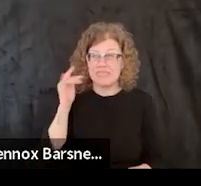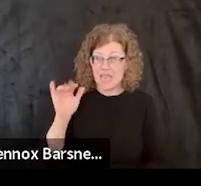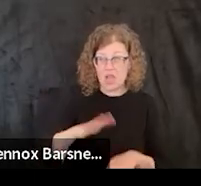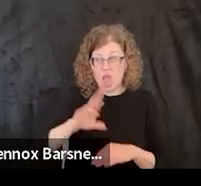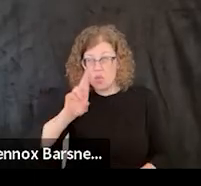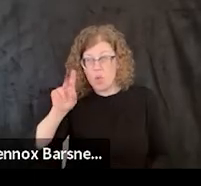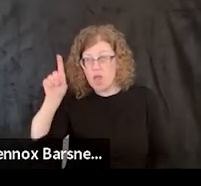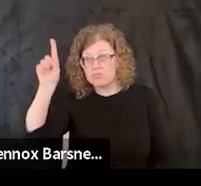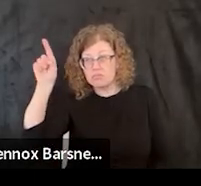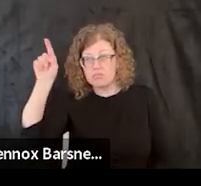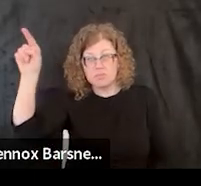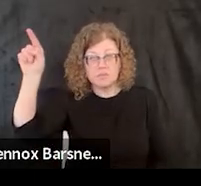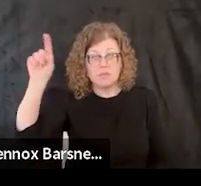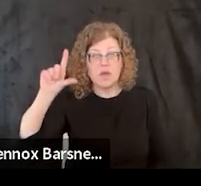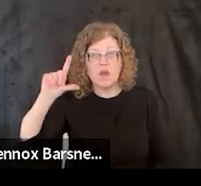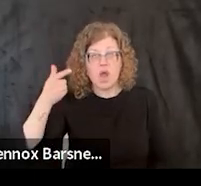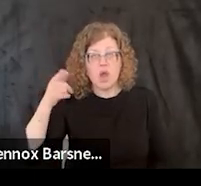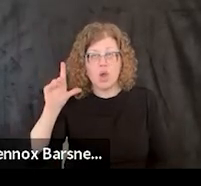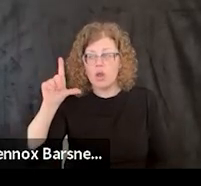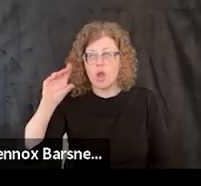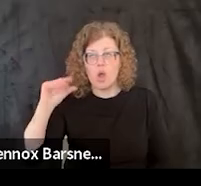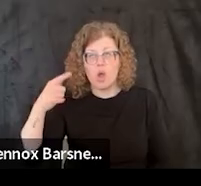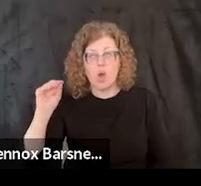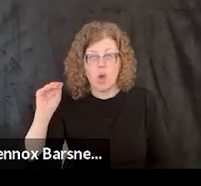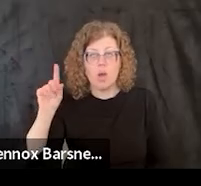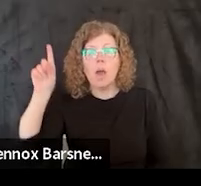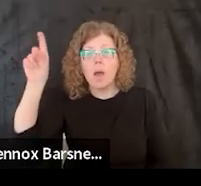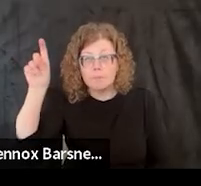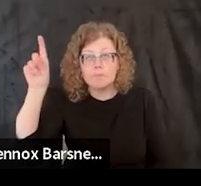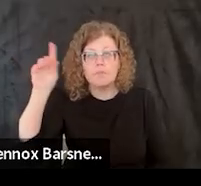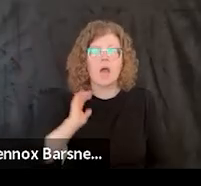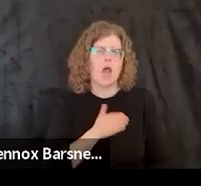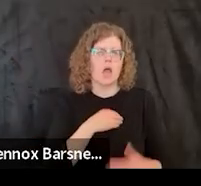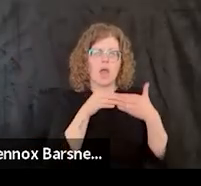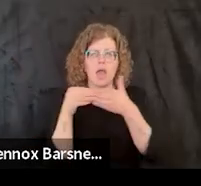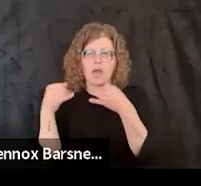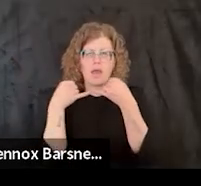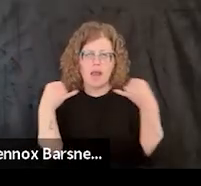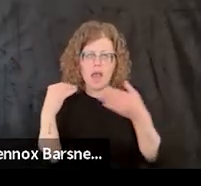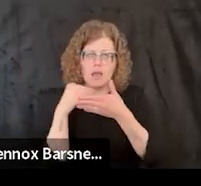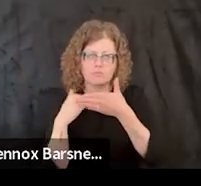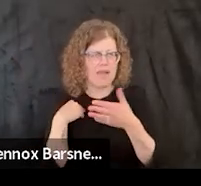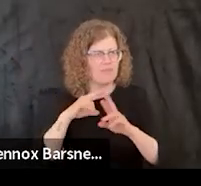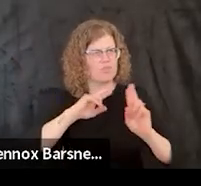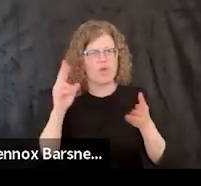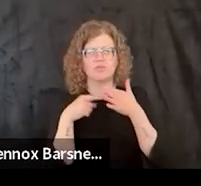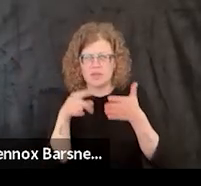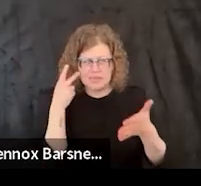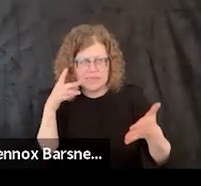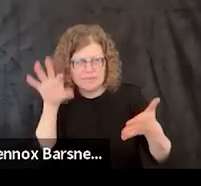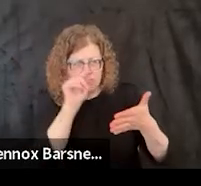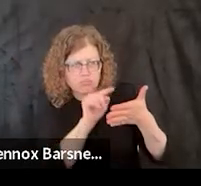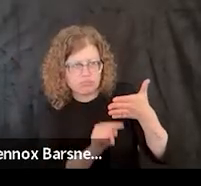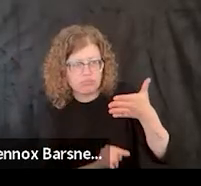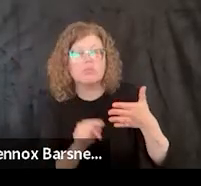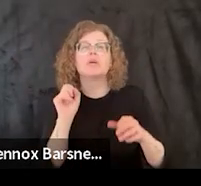in multiple areas of the program guidelines as well. You can also bookmark the portal login page for convenience when actively